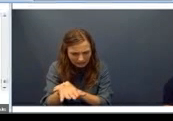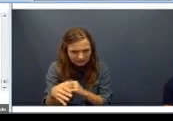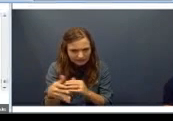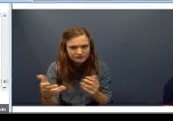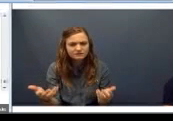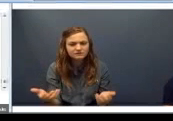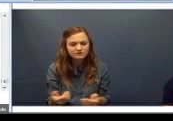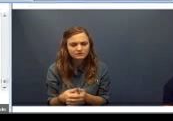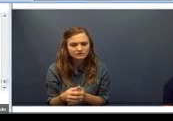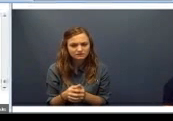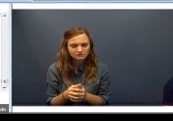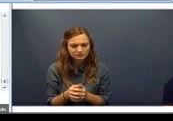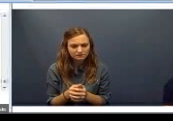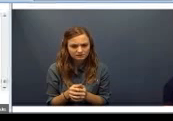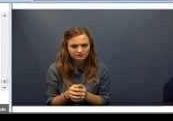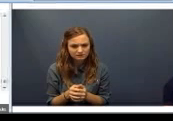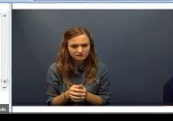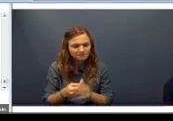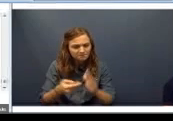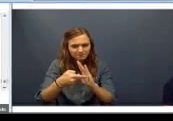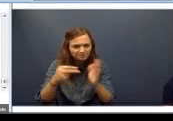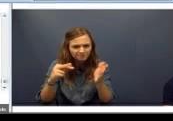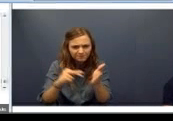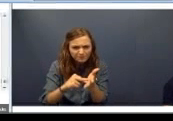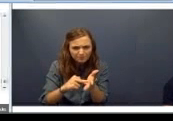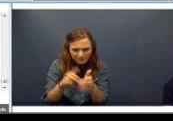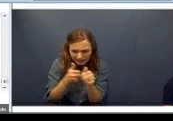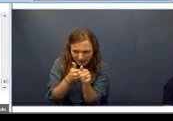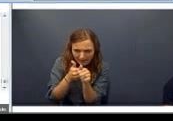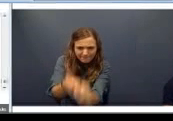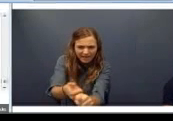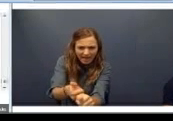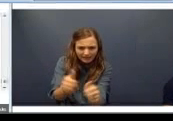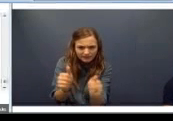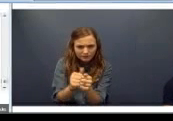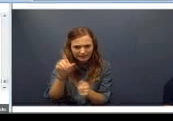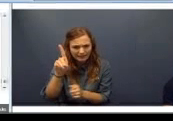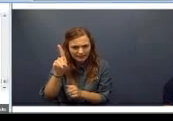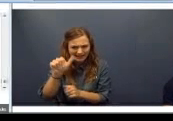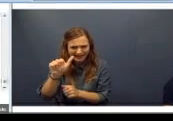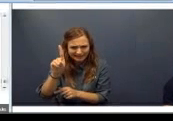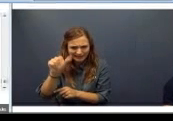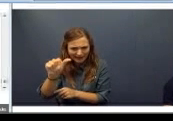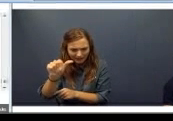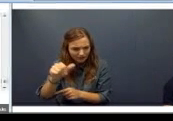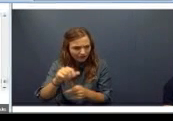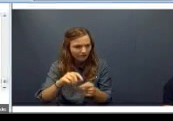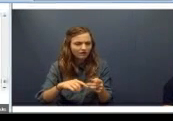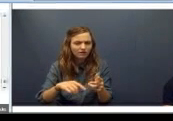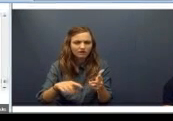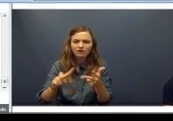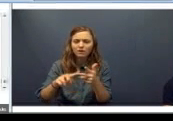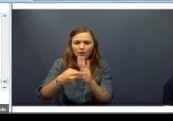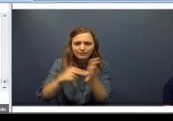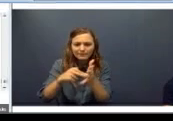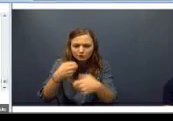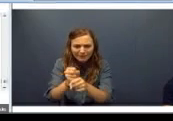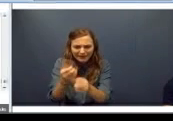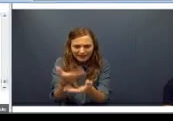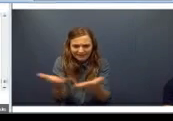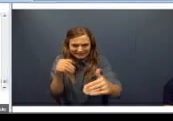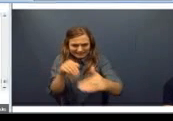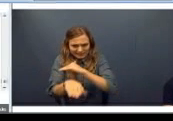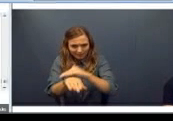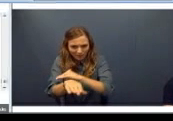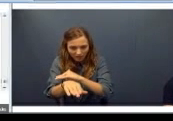provide access or to be in compliance with ADA, or what it means to